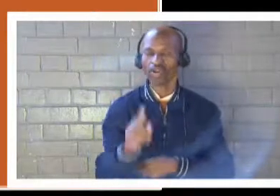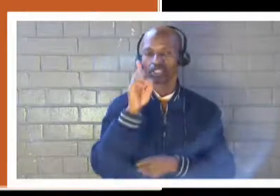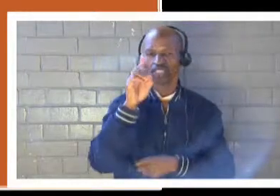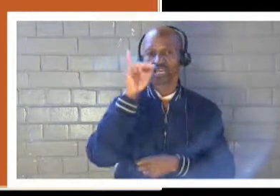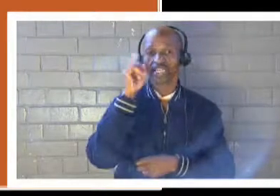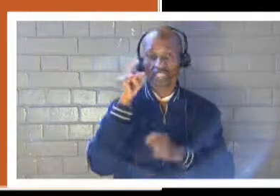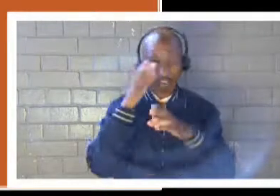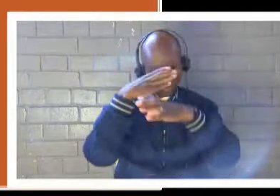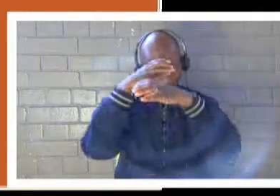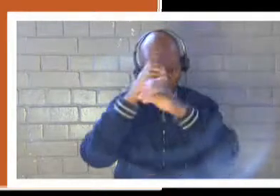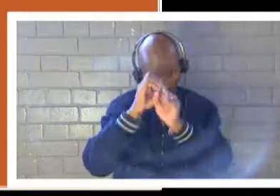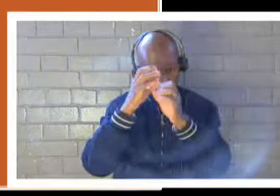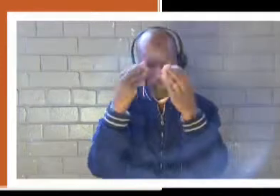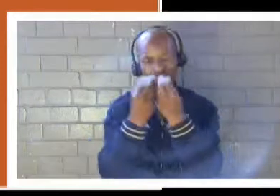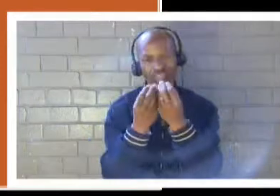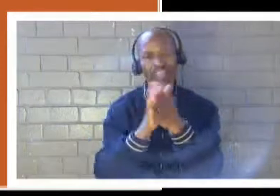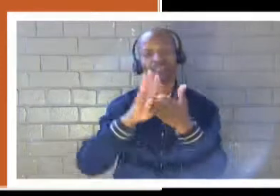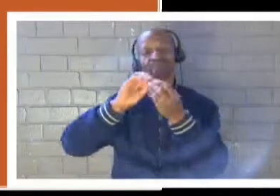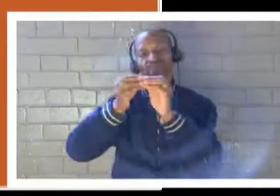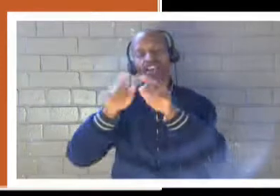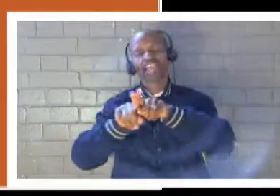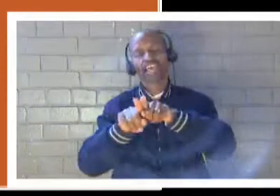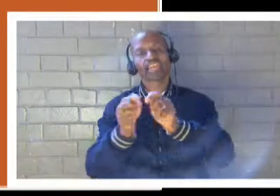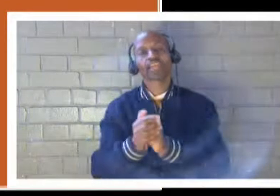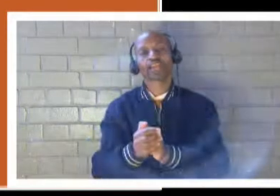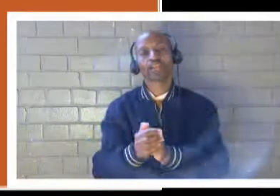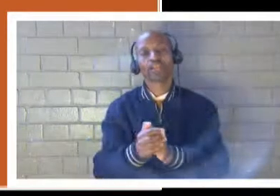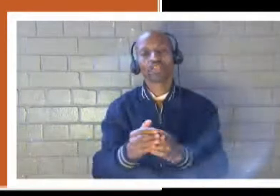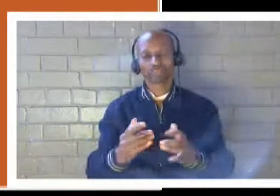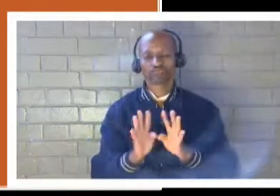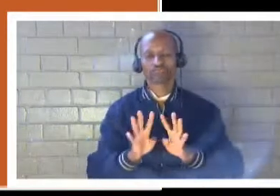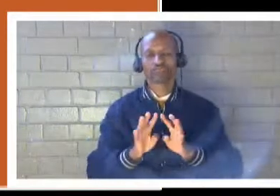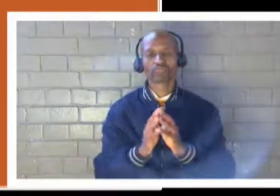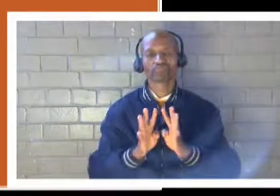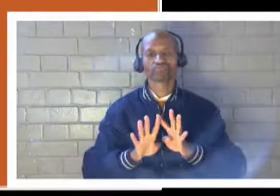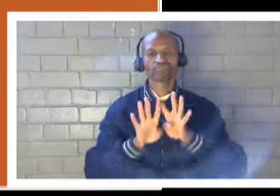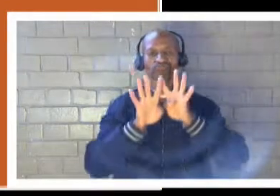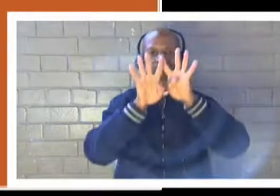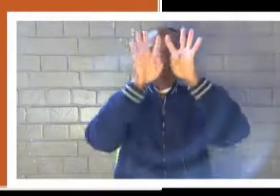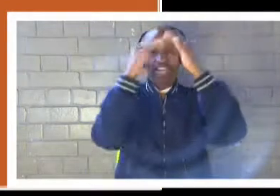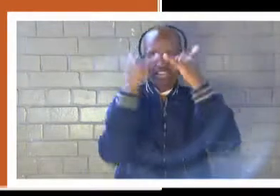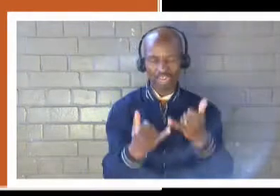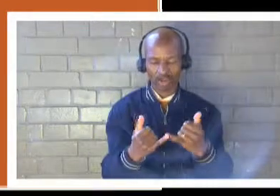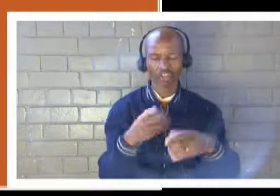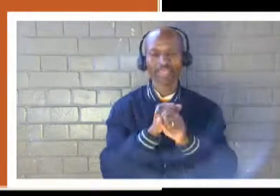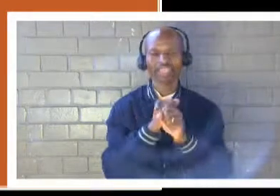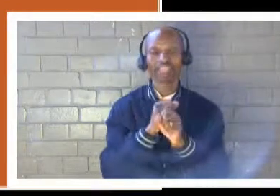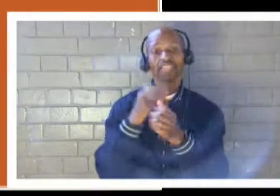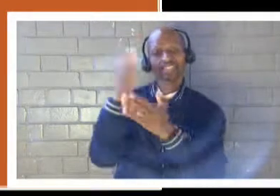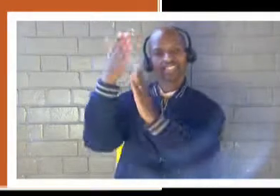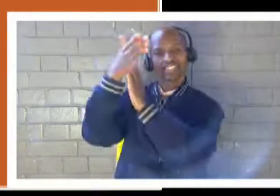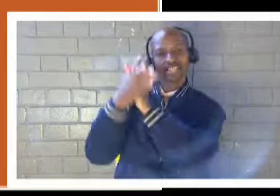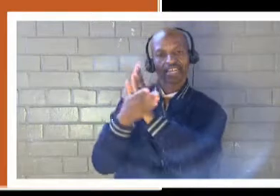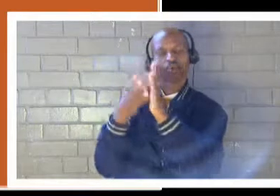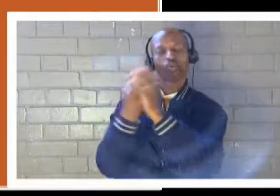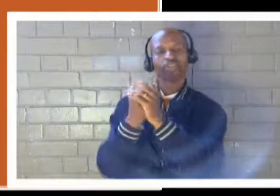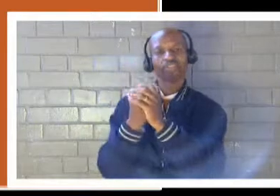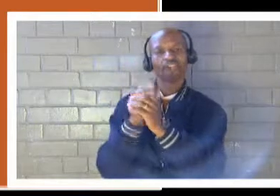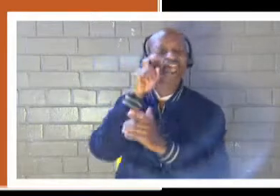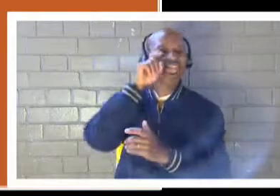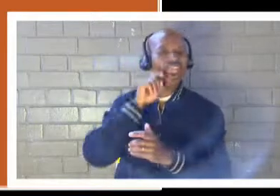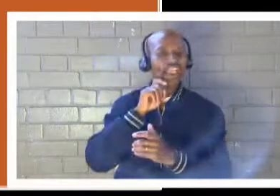DID focuses on statutory repairs such as boilers and lifts. There were 32 DID personnel on site. And due to the age